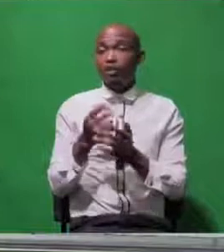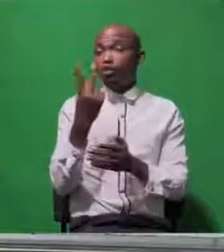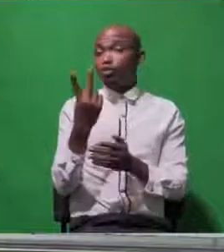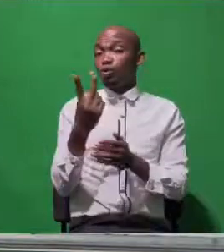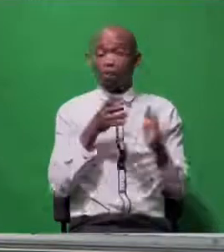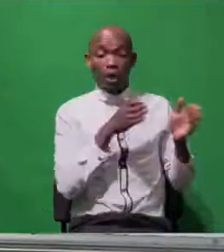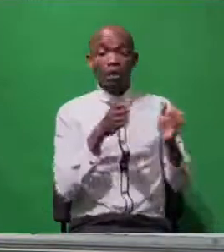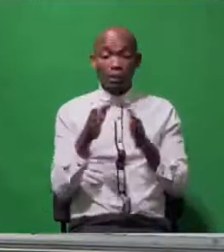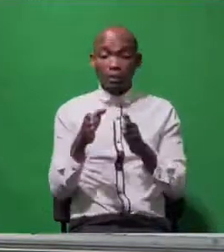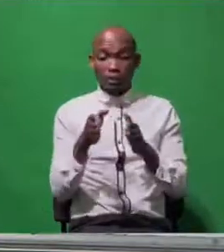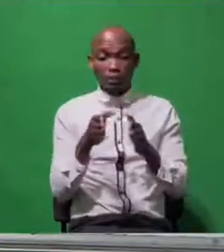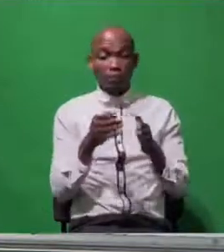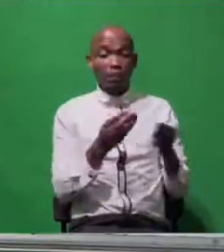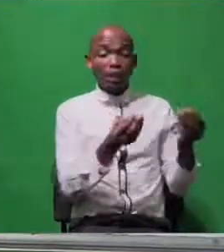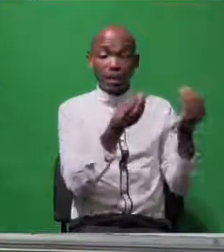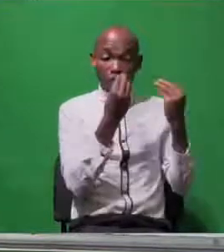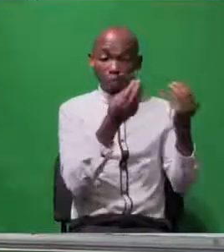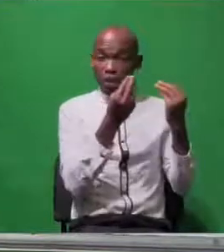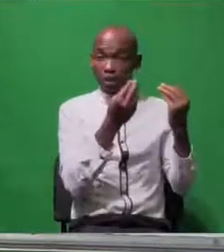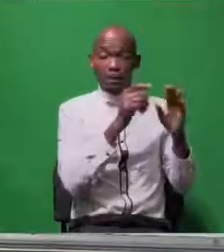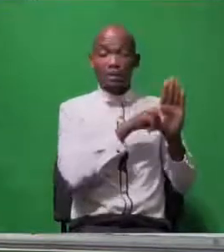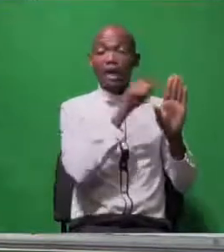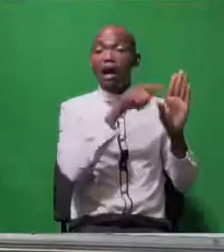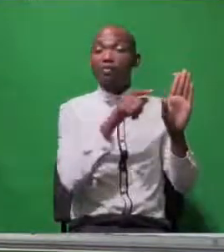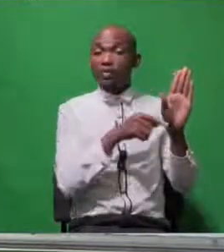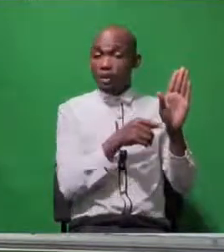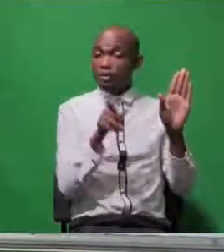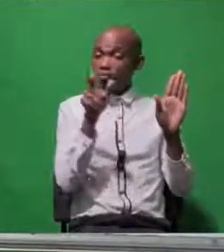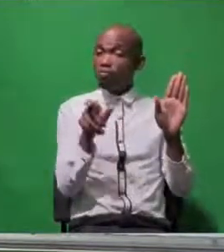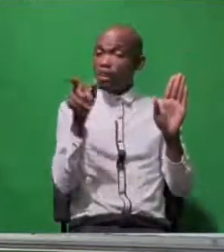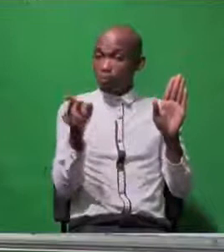classes: educated Africans